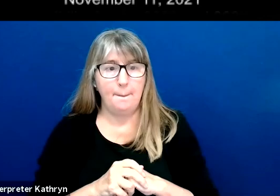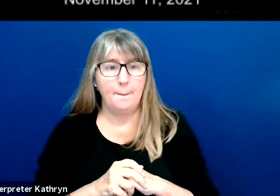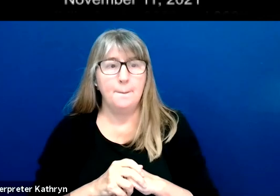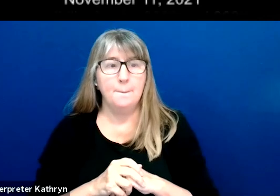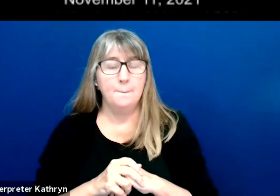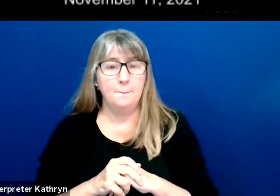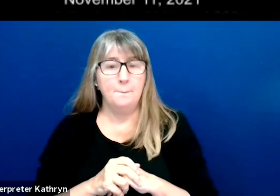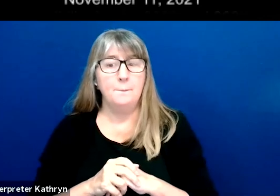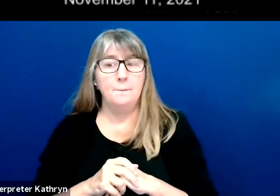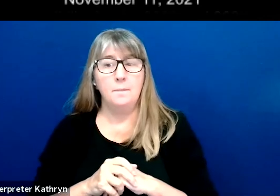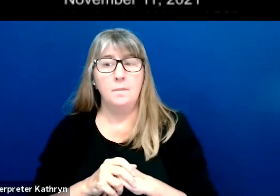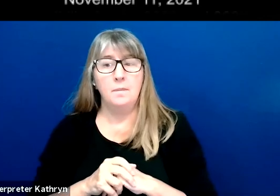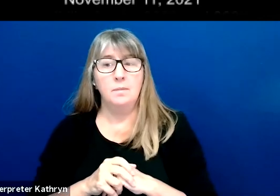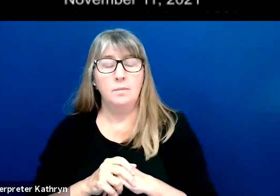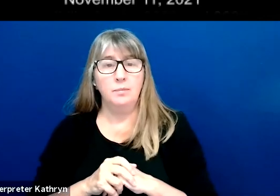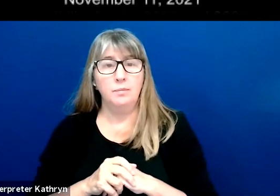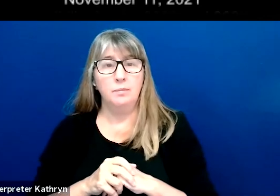YOUDESCRIBE.org. And